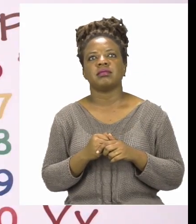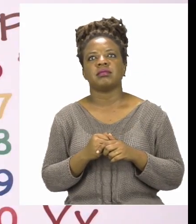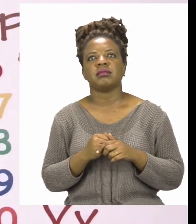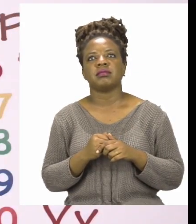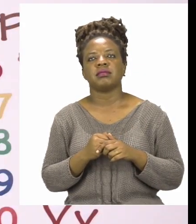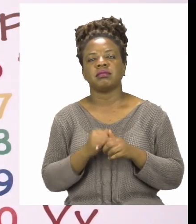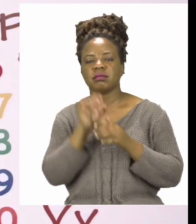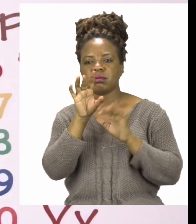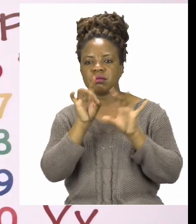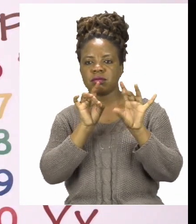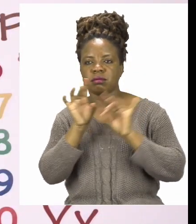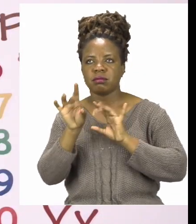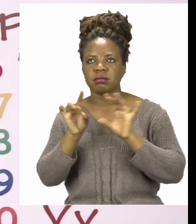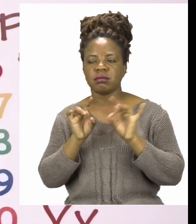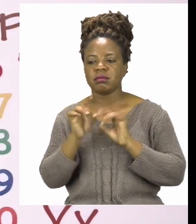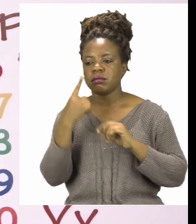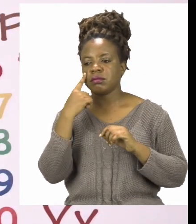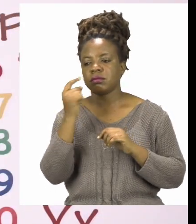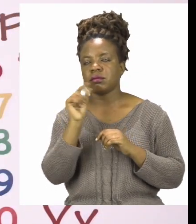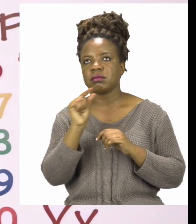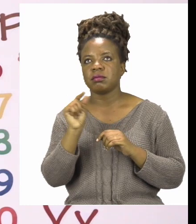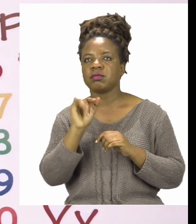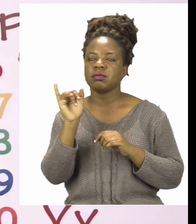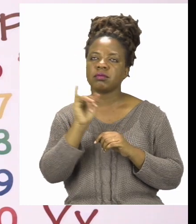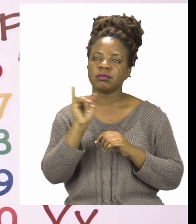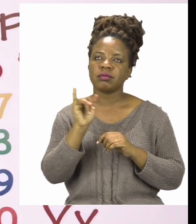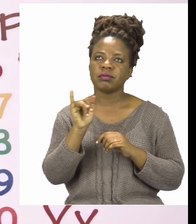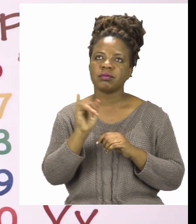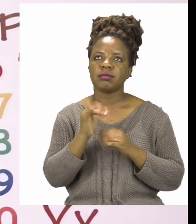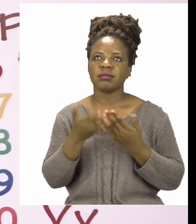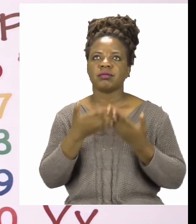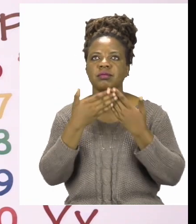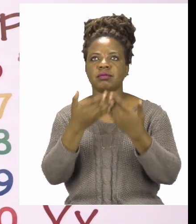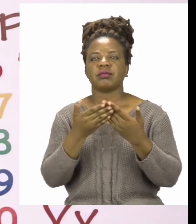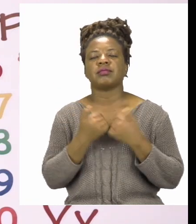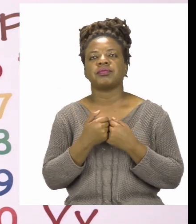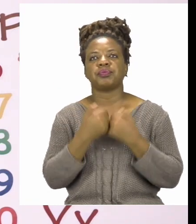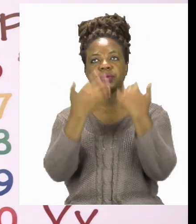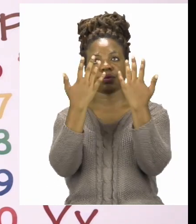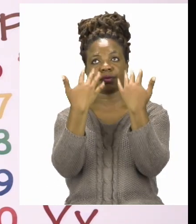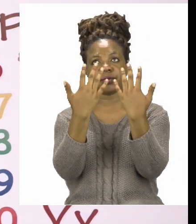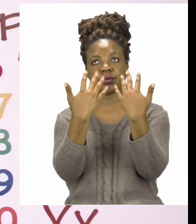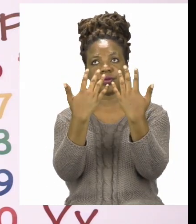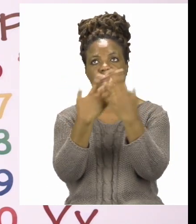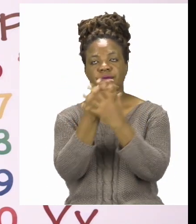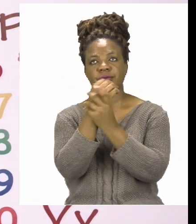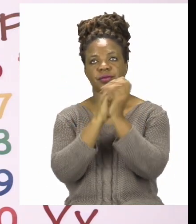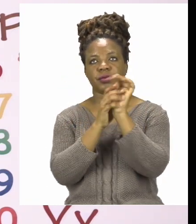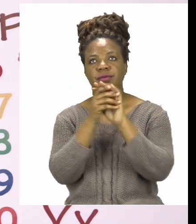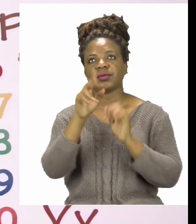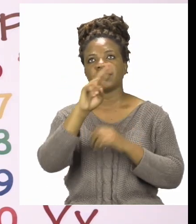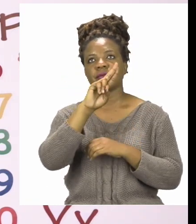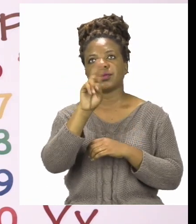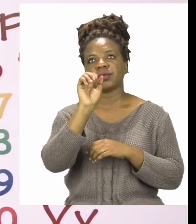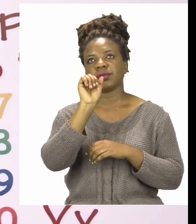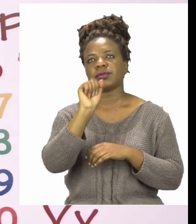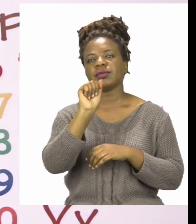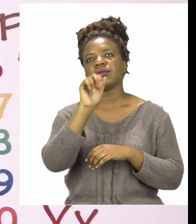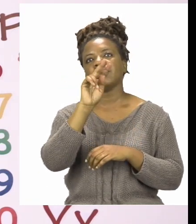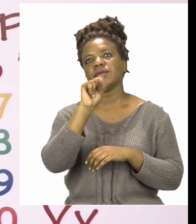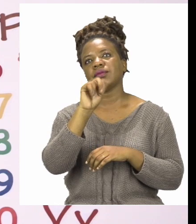sight words for you to do. We're going to do hands together, nose, legs,